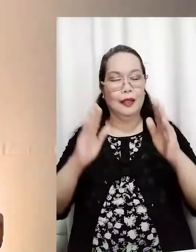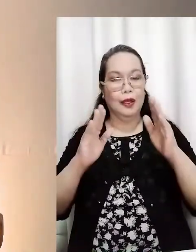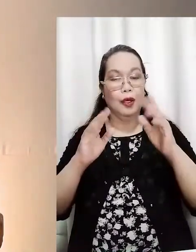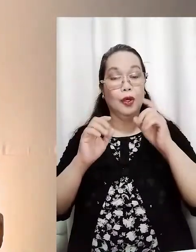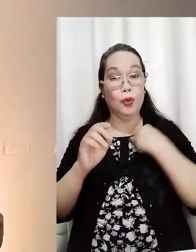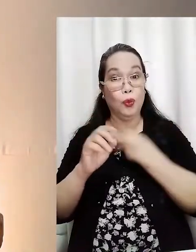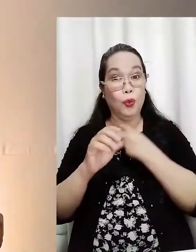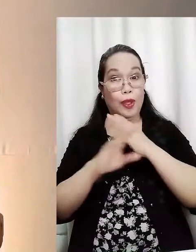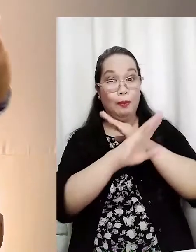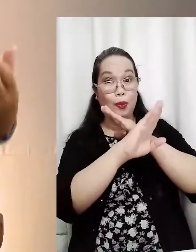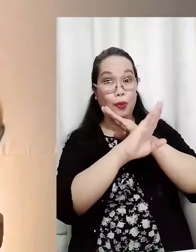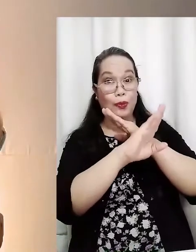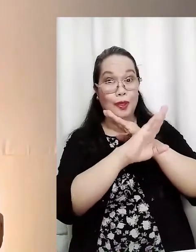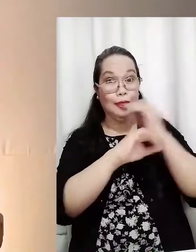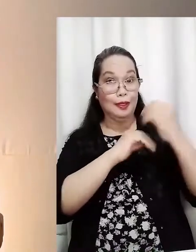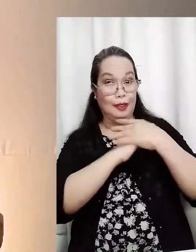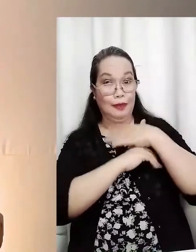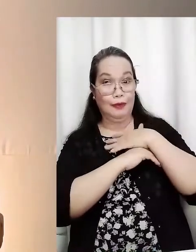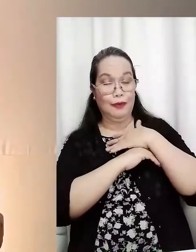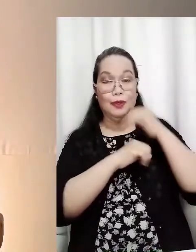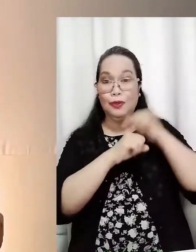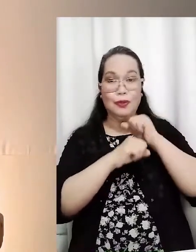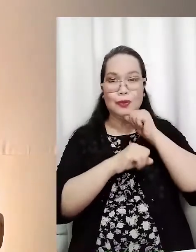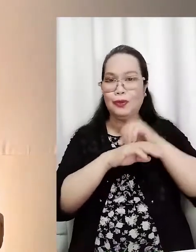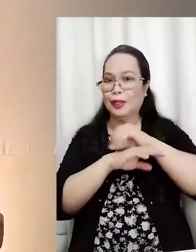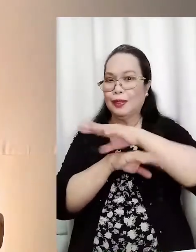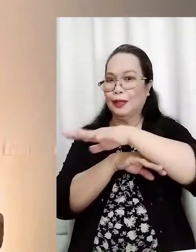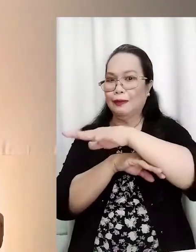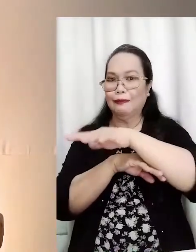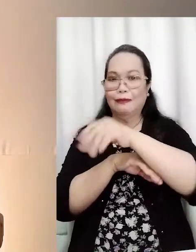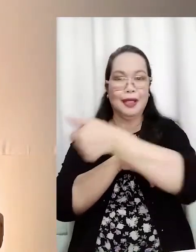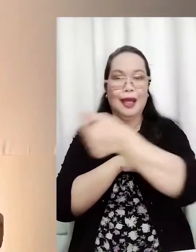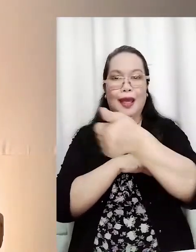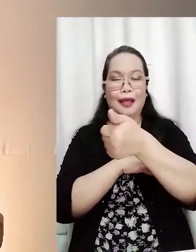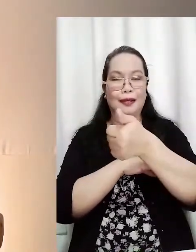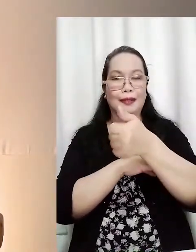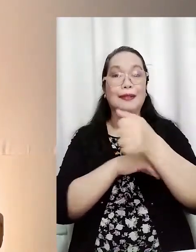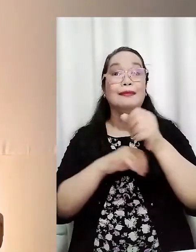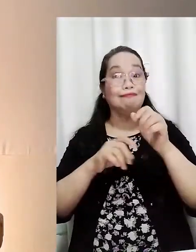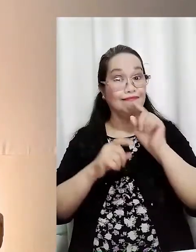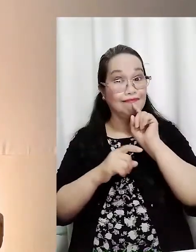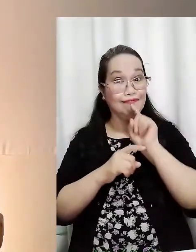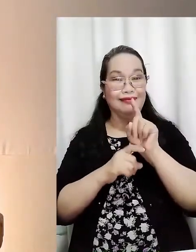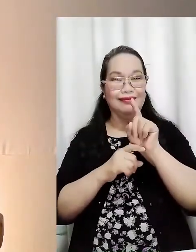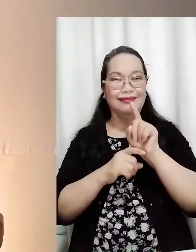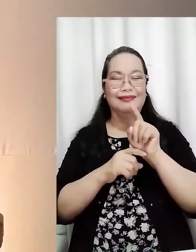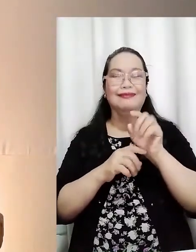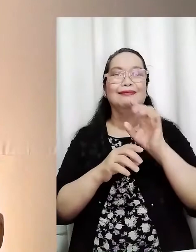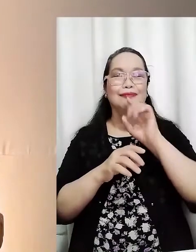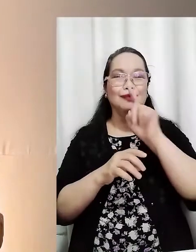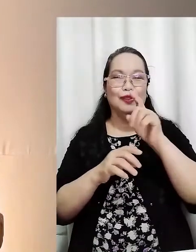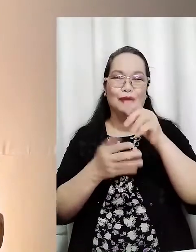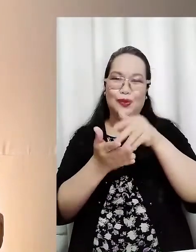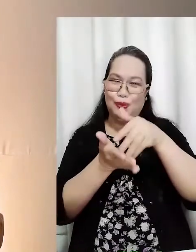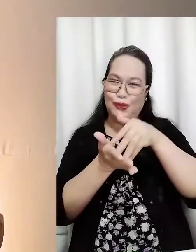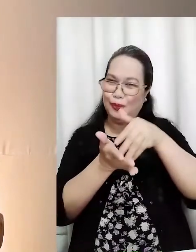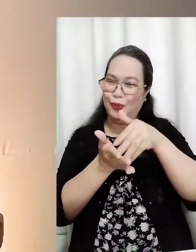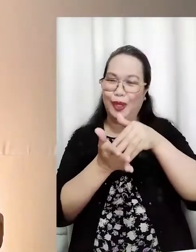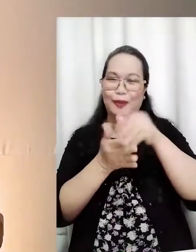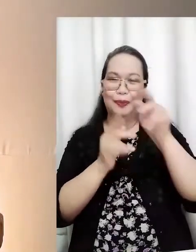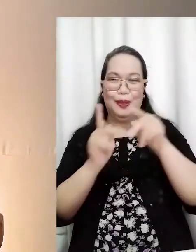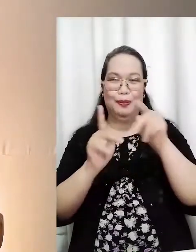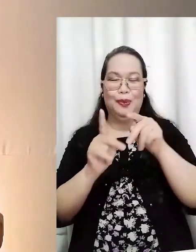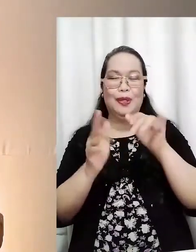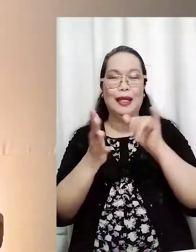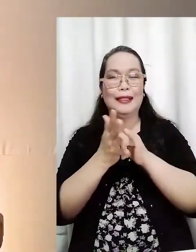so that we could not infect others, especially the vulnerable ones. That's the point